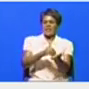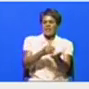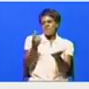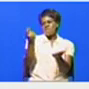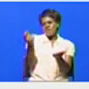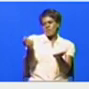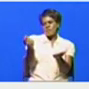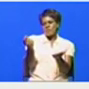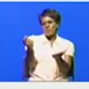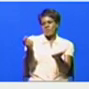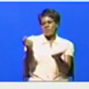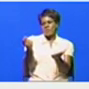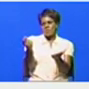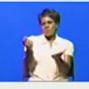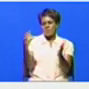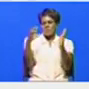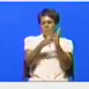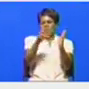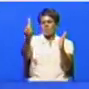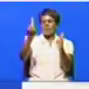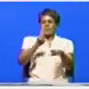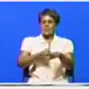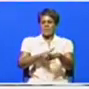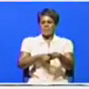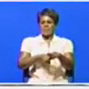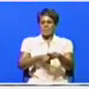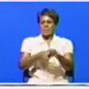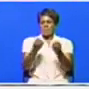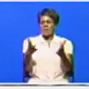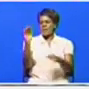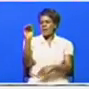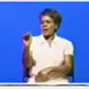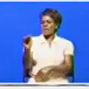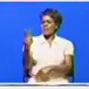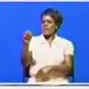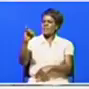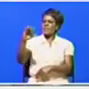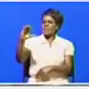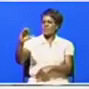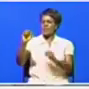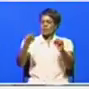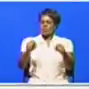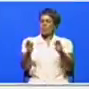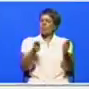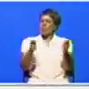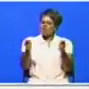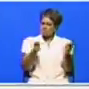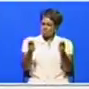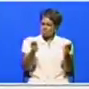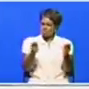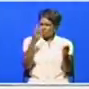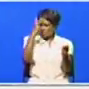minority have posted once. Wengi wakijiuliza iwapo NCIC itakabiliana kikamilifu na